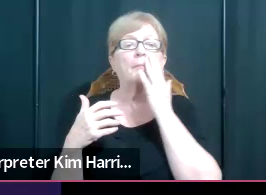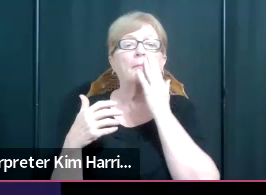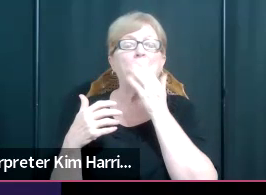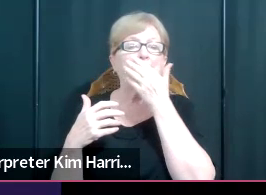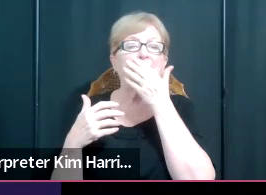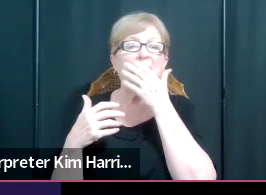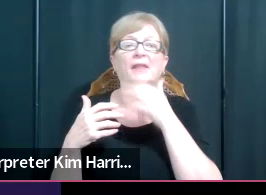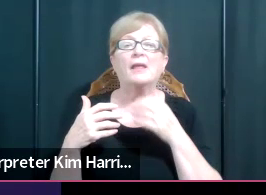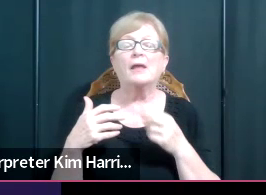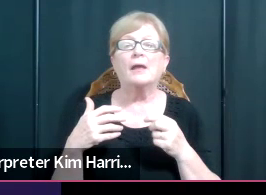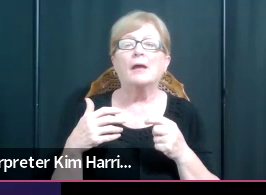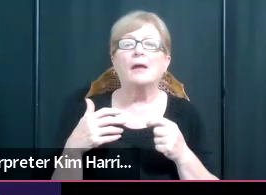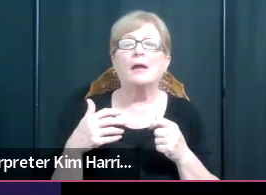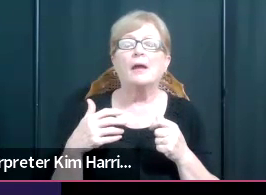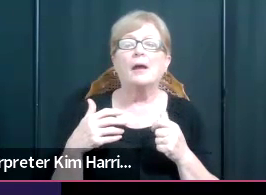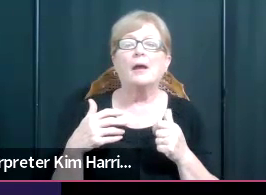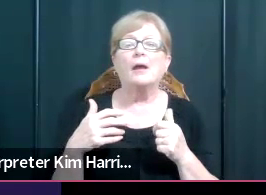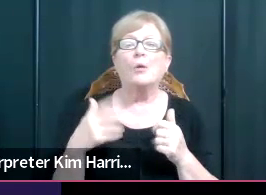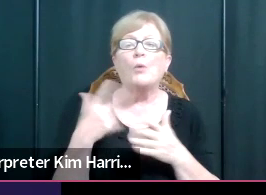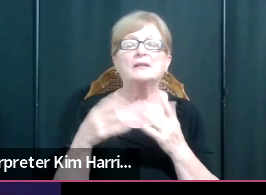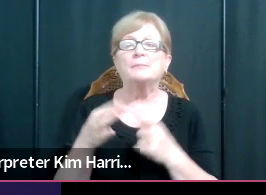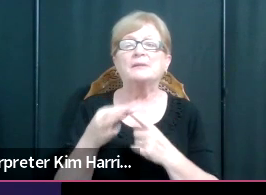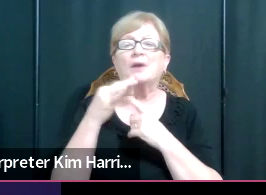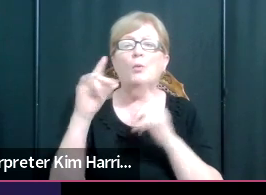What SL specifically about it?